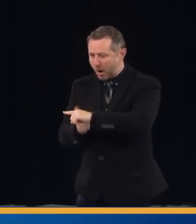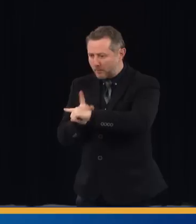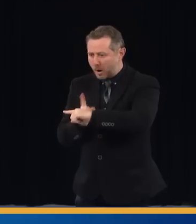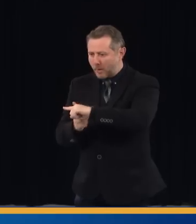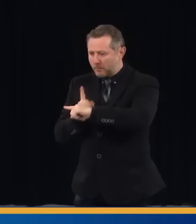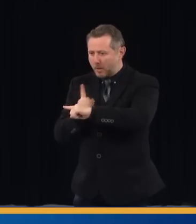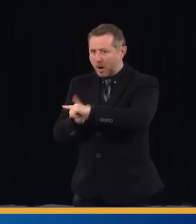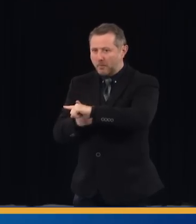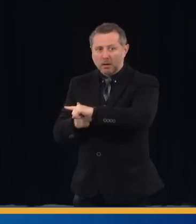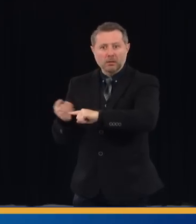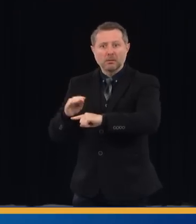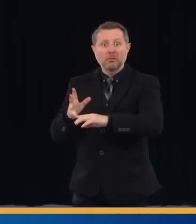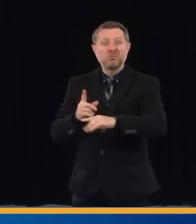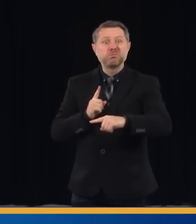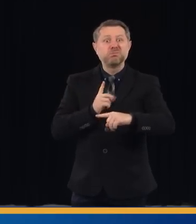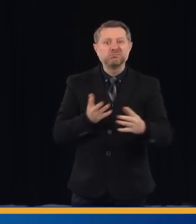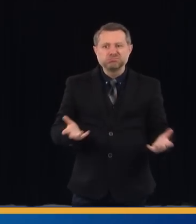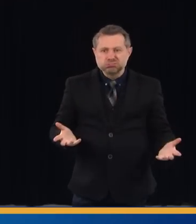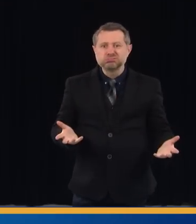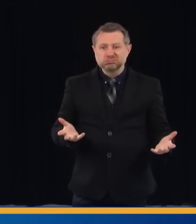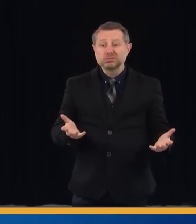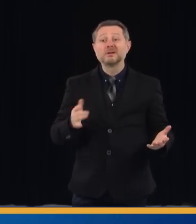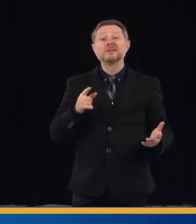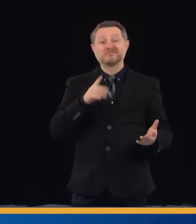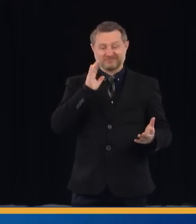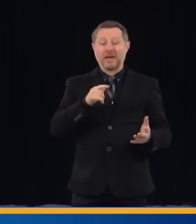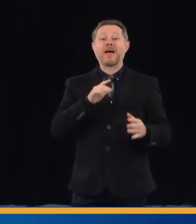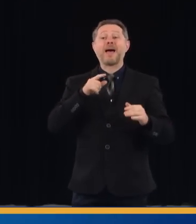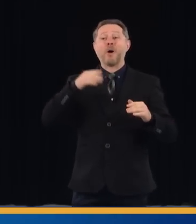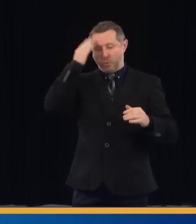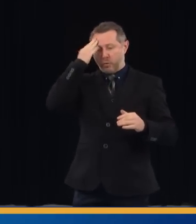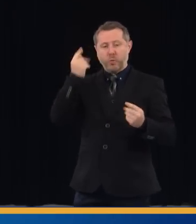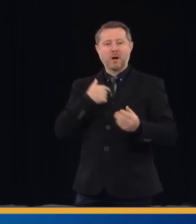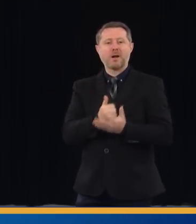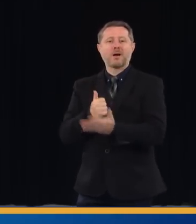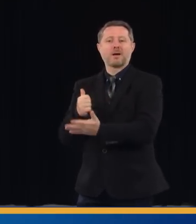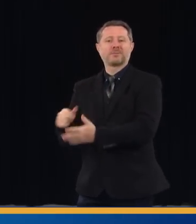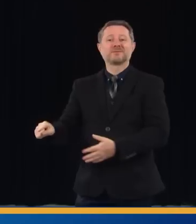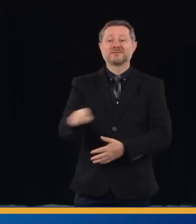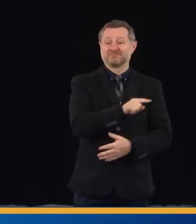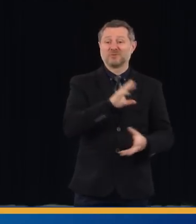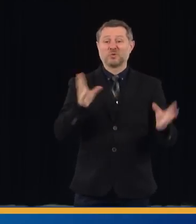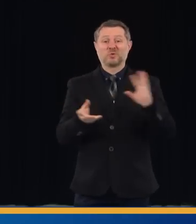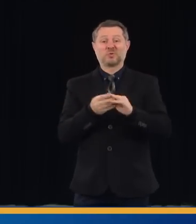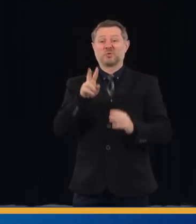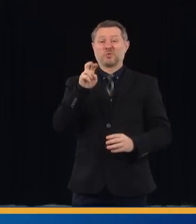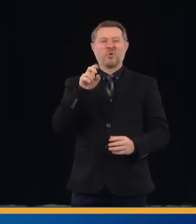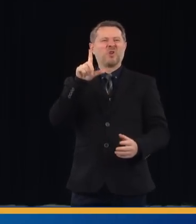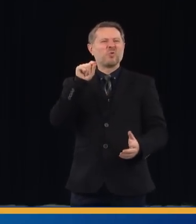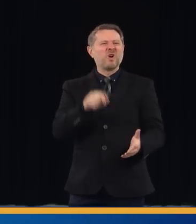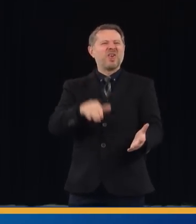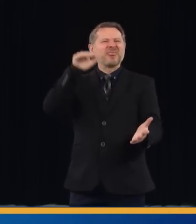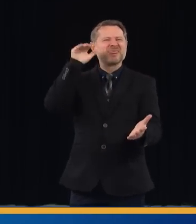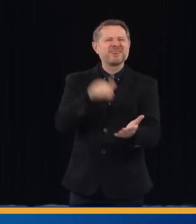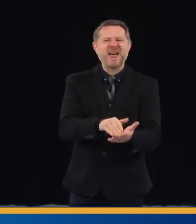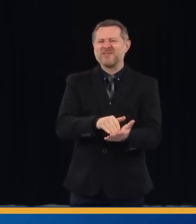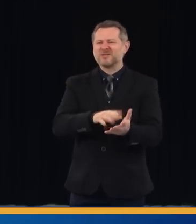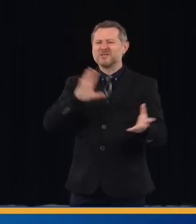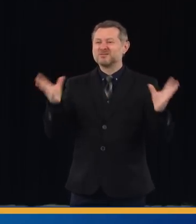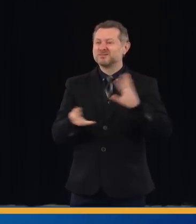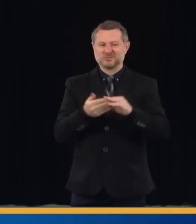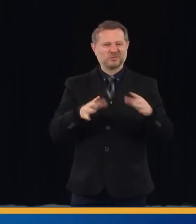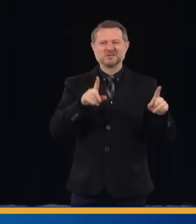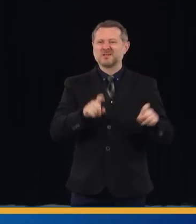The number of tested is up 15,000, 220,000 total people now tested. Positive cases are up